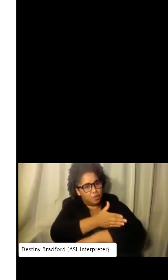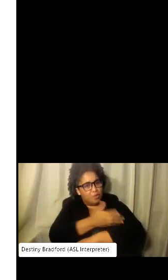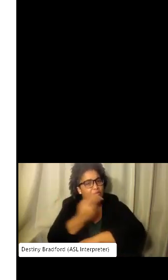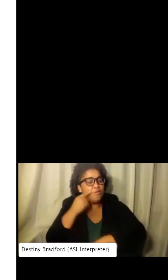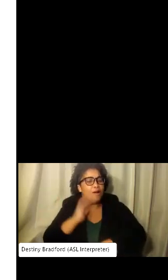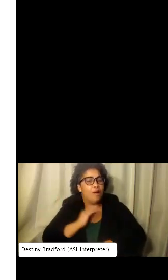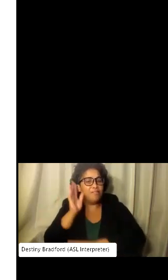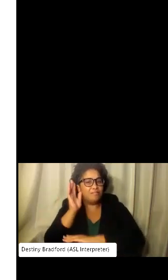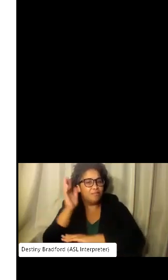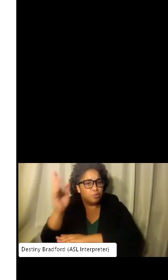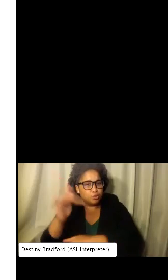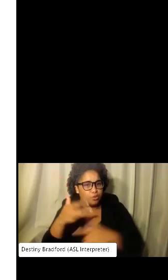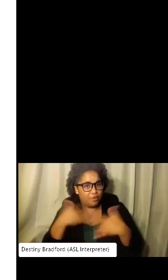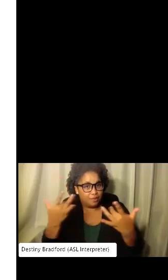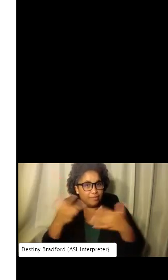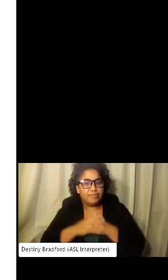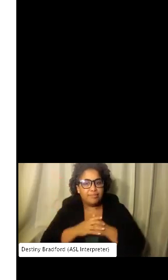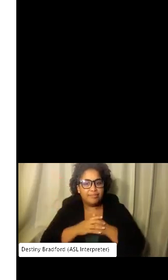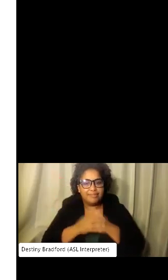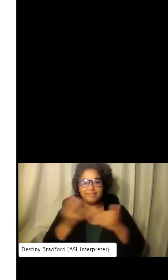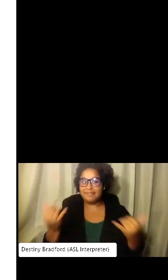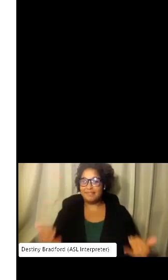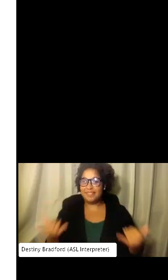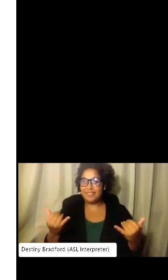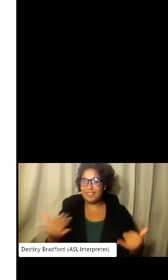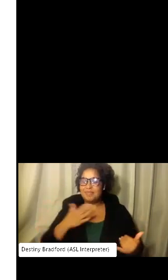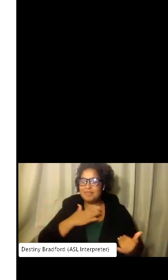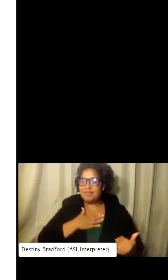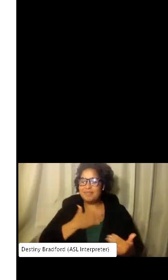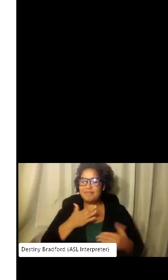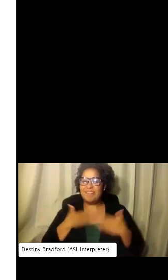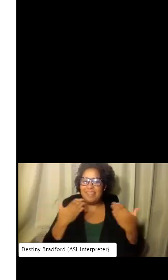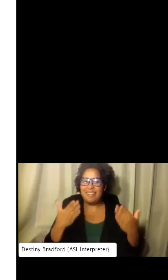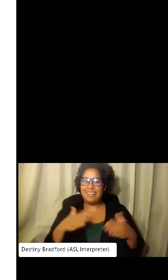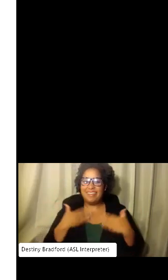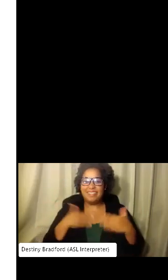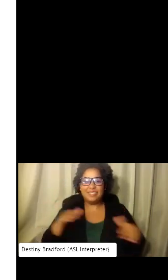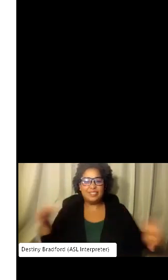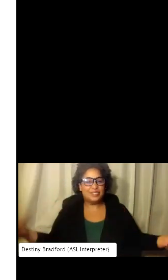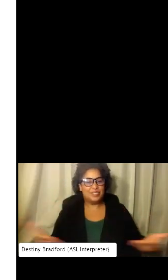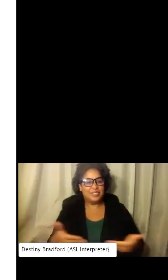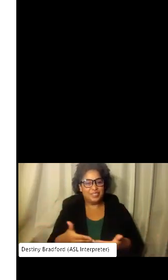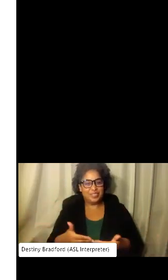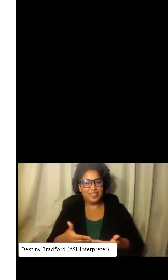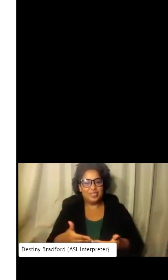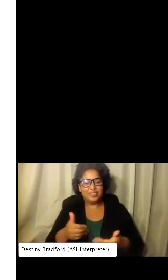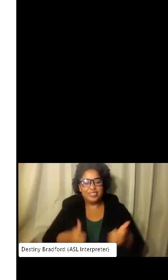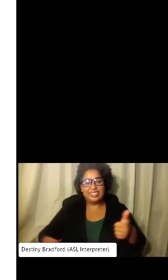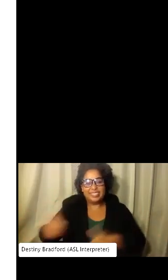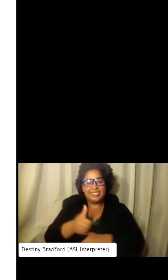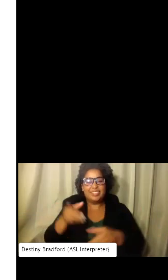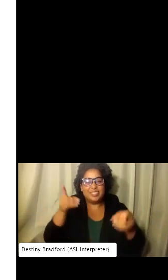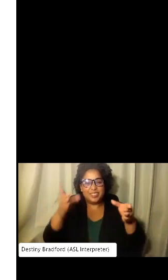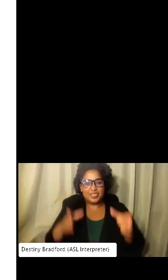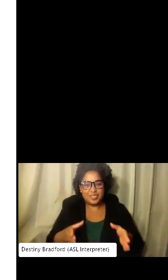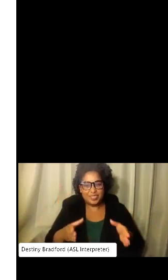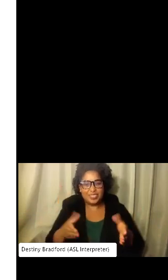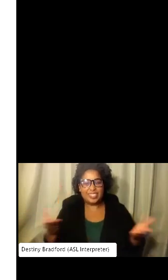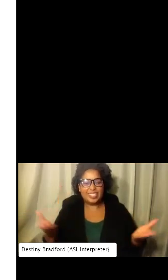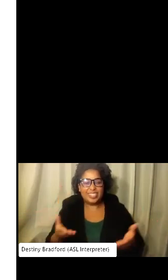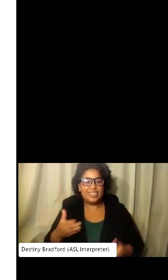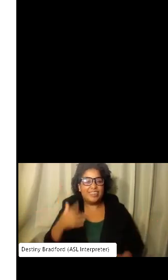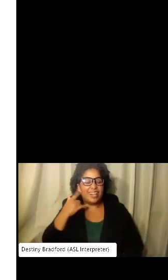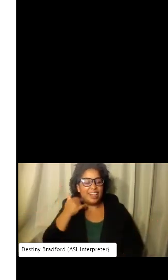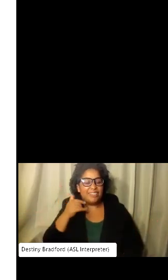events. And now, it is my pleasure to introduce Executive Director at California